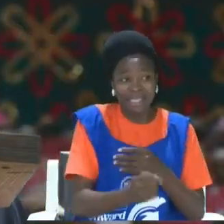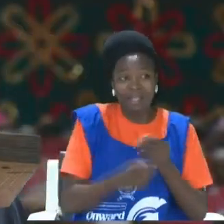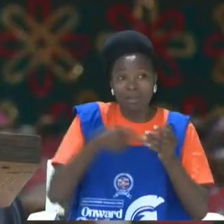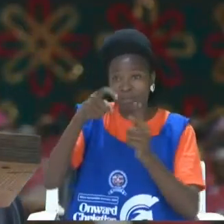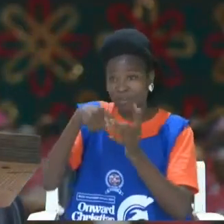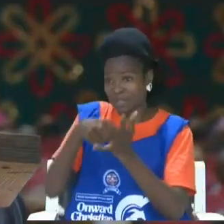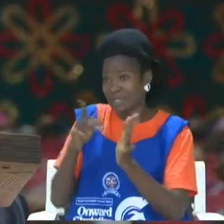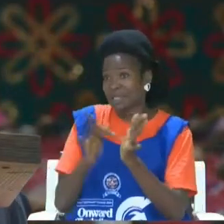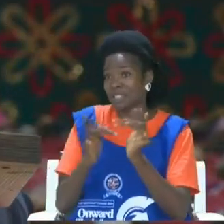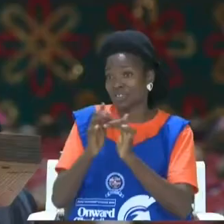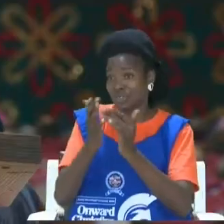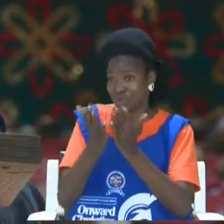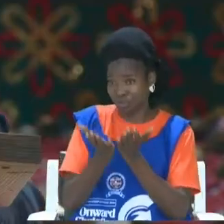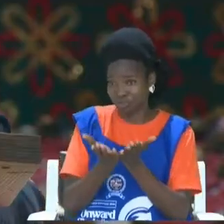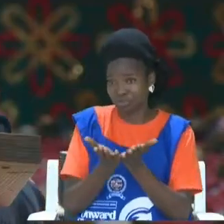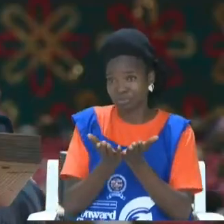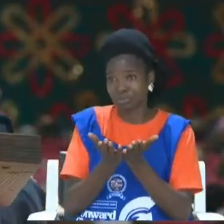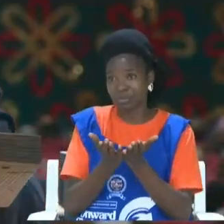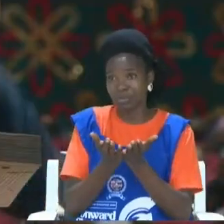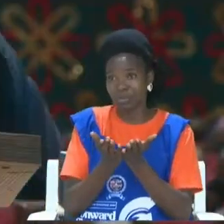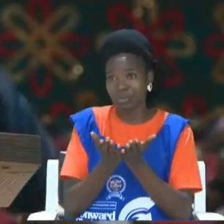scripture,